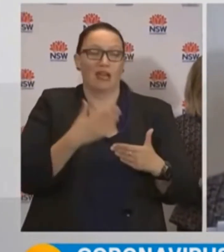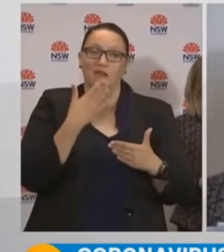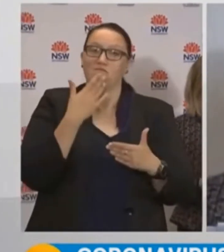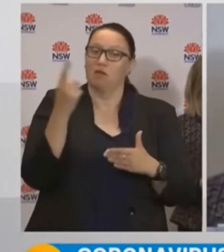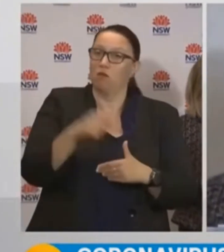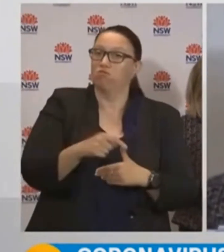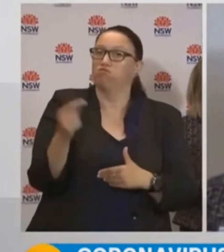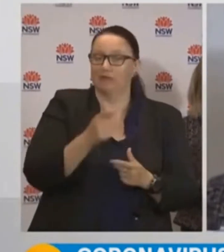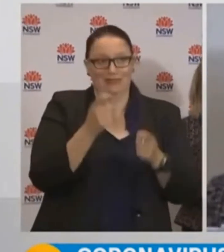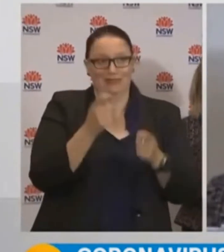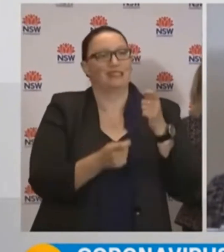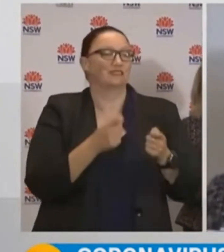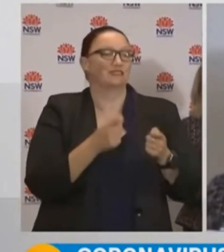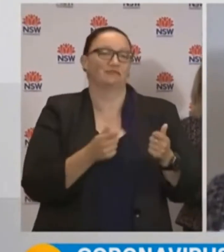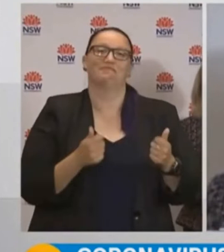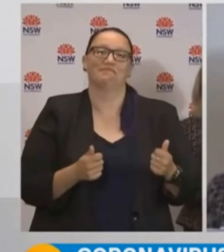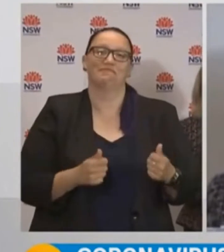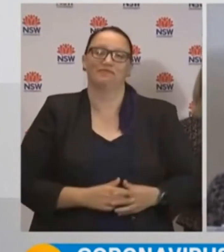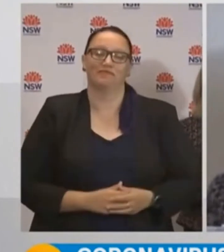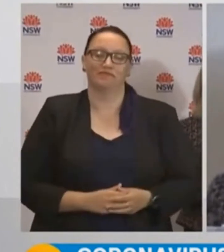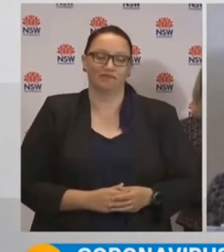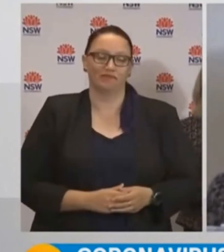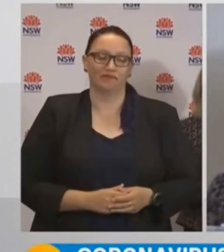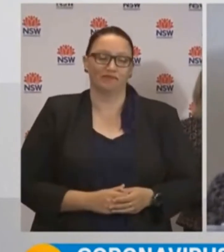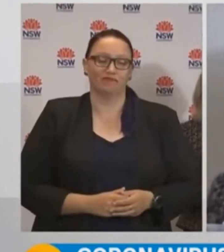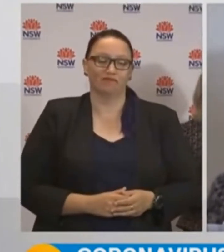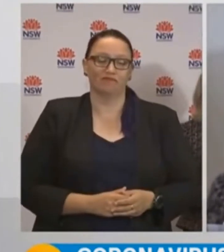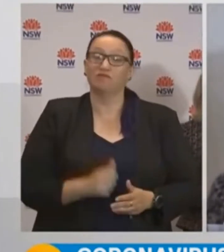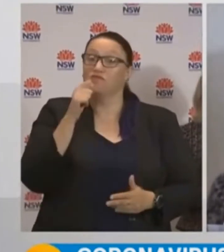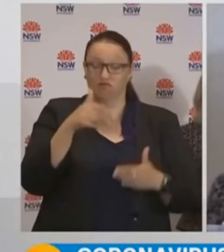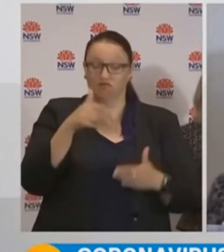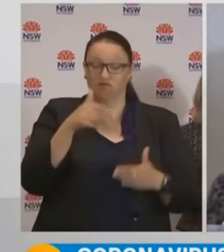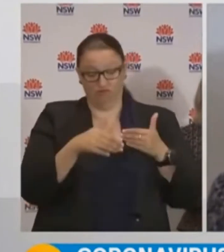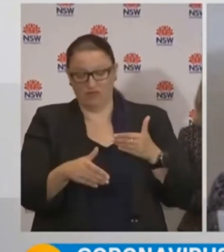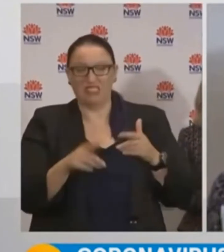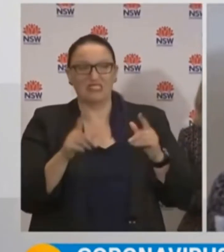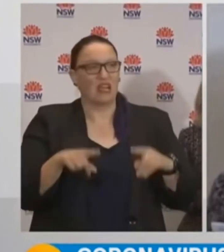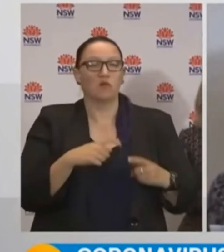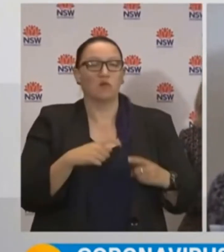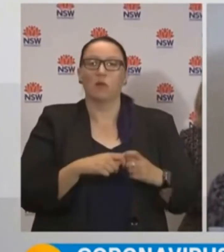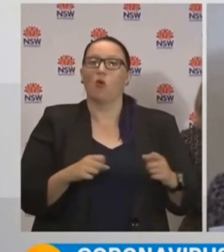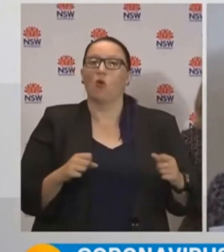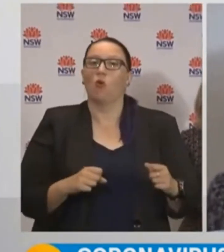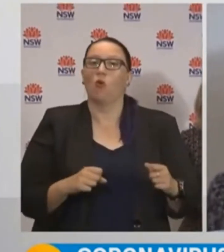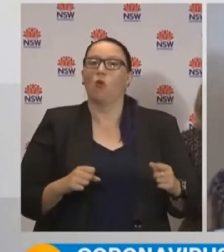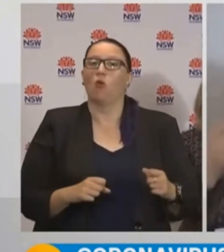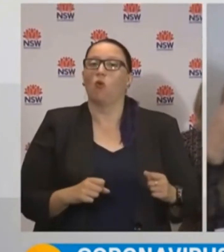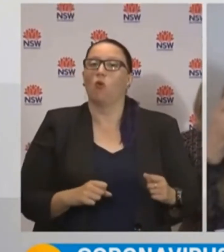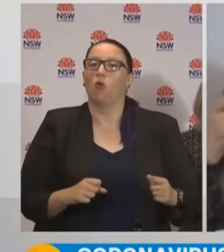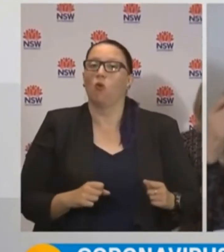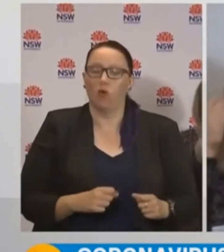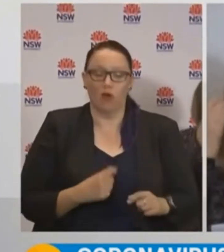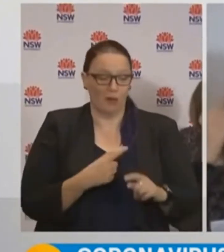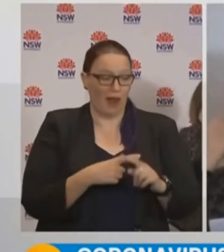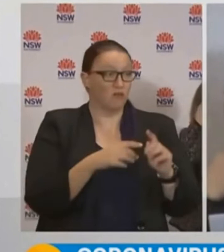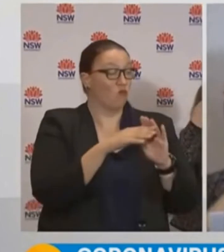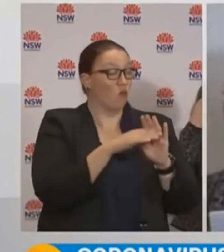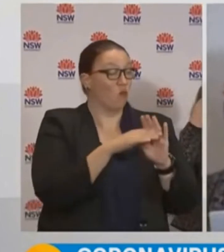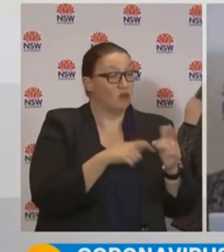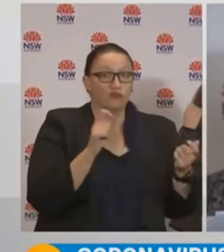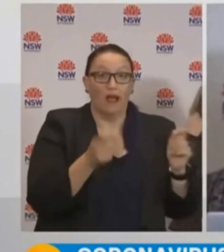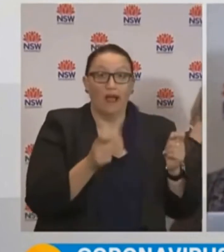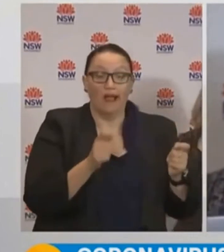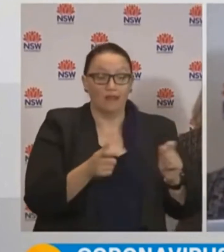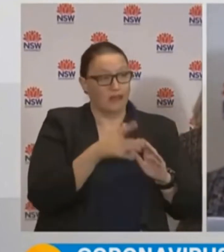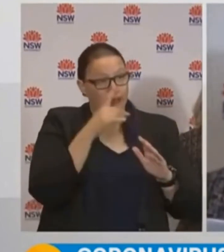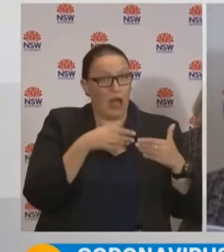can I please stress, as the days get colder, as we ease restrictions, it's so important for people to come forward and get tested, even